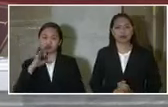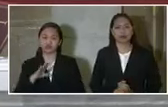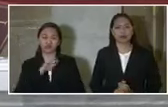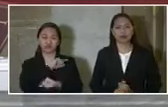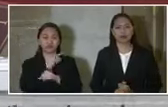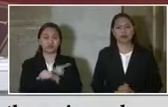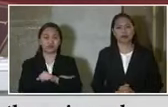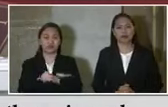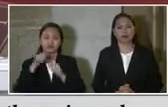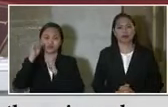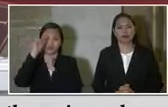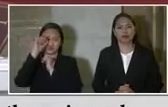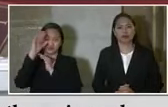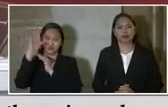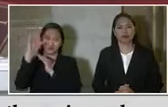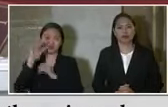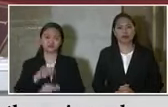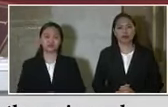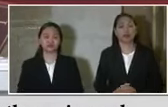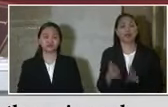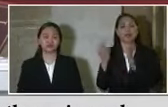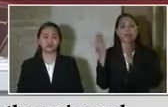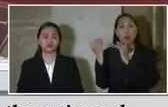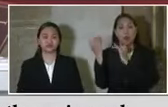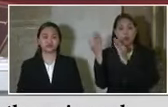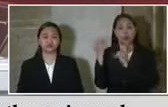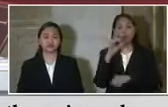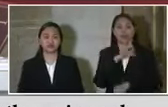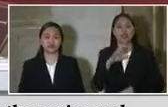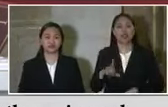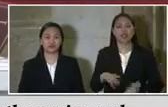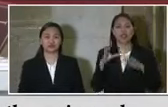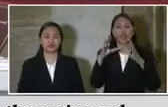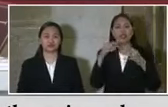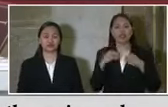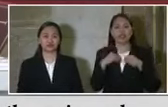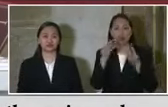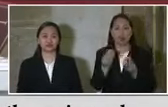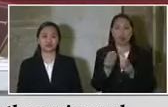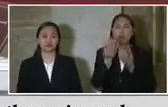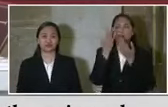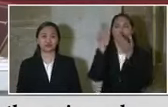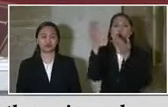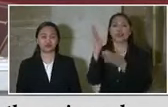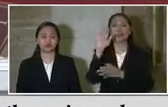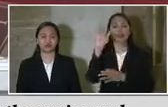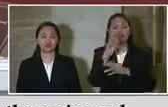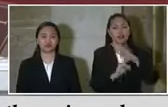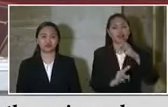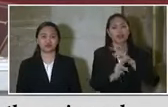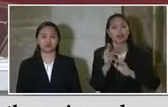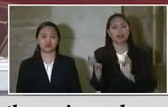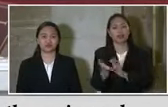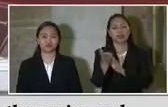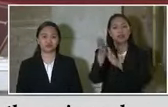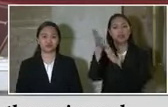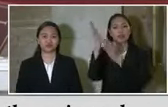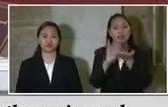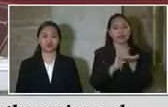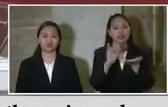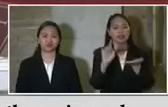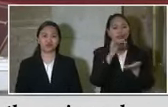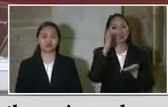the Almighty Father. May the Lord accept the sacrifice at your hands for the praise and glory of his